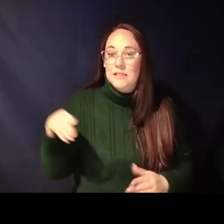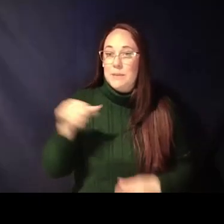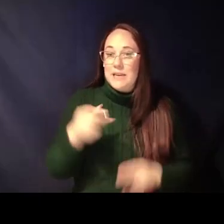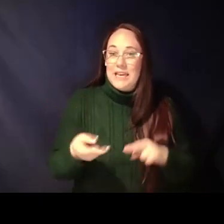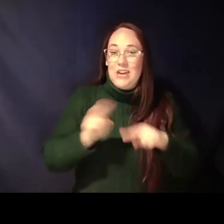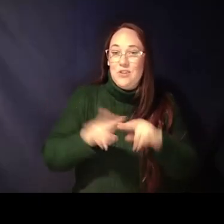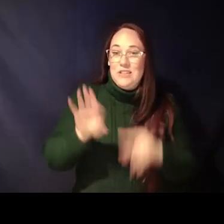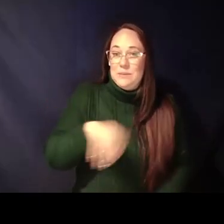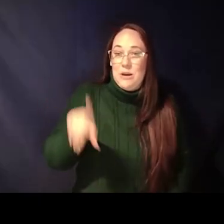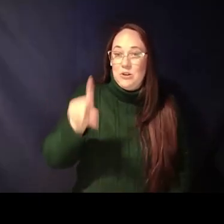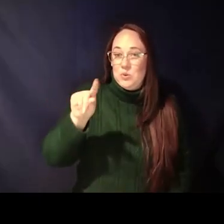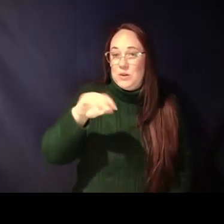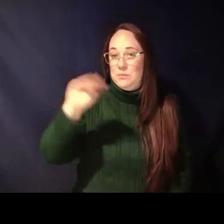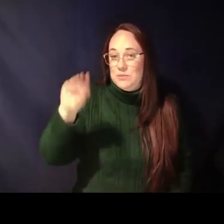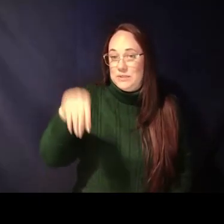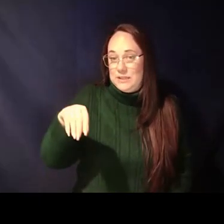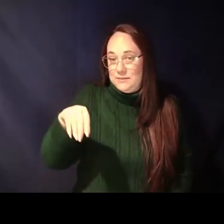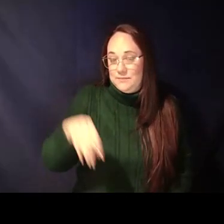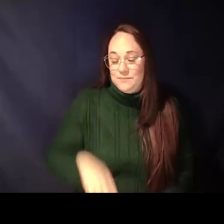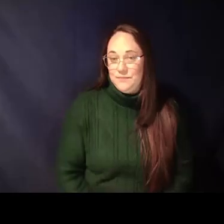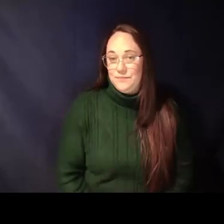by 20%.